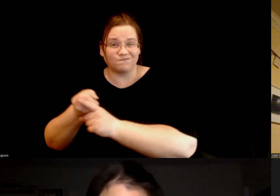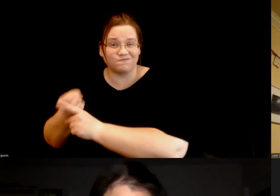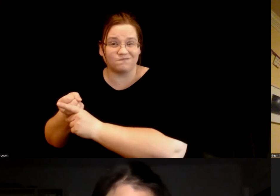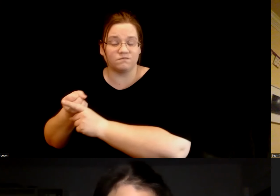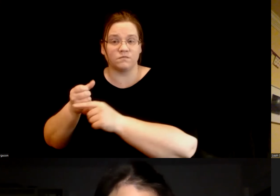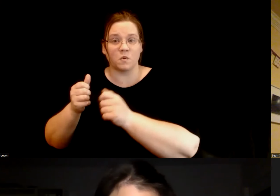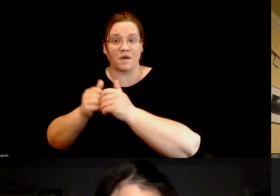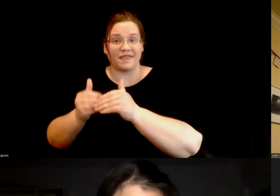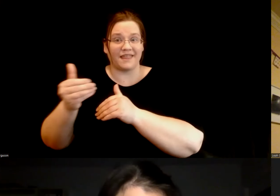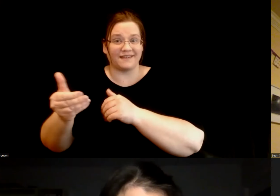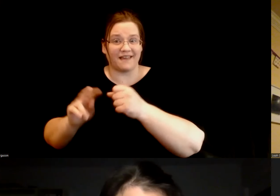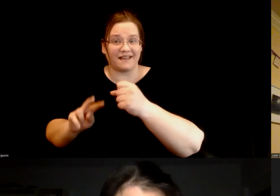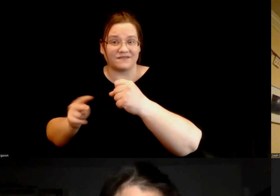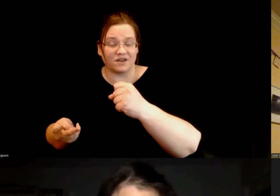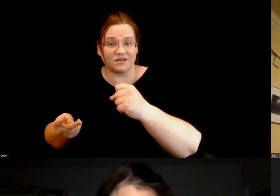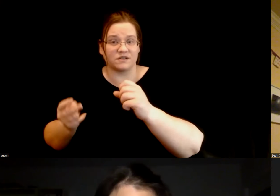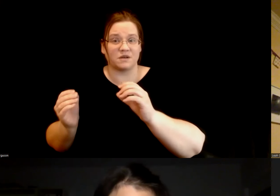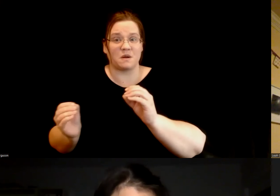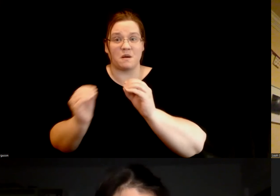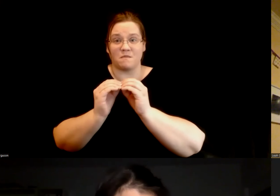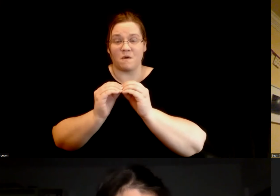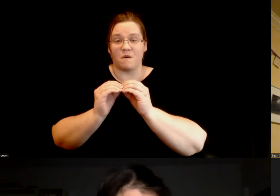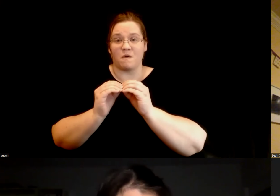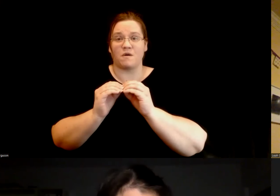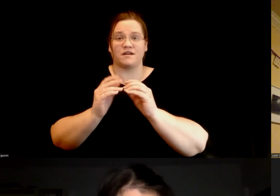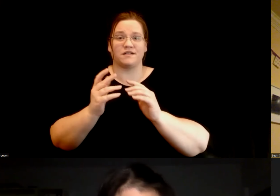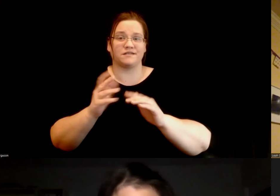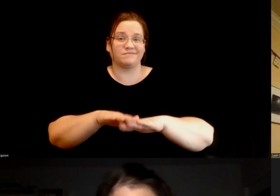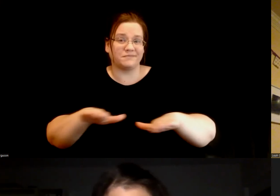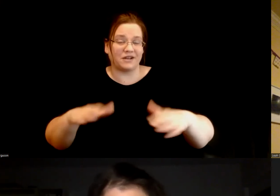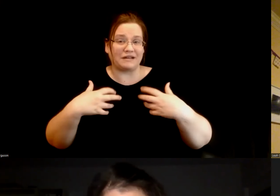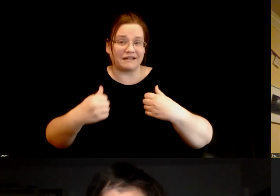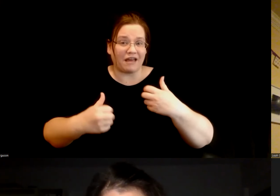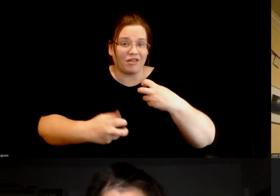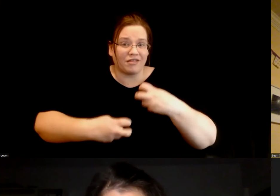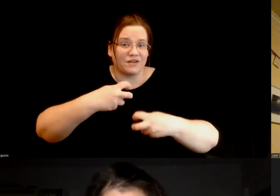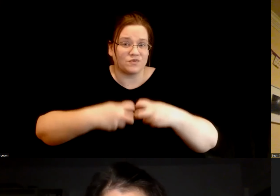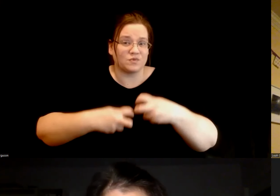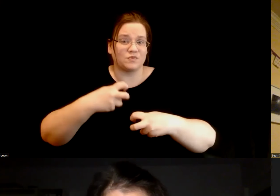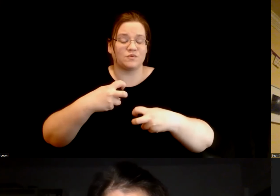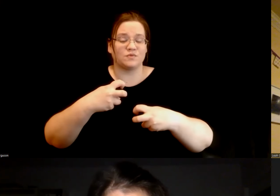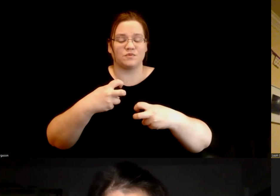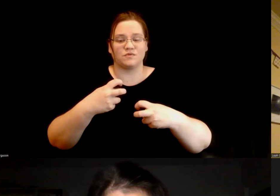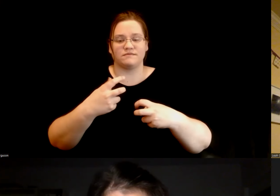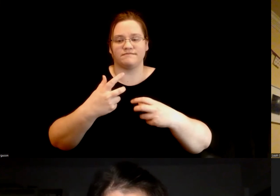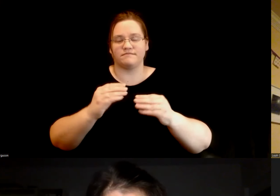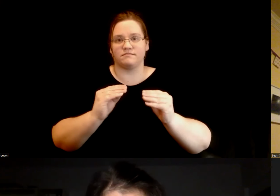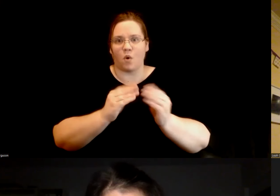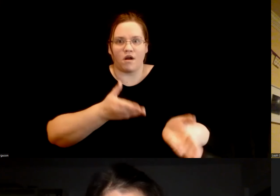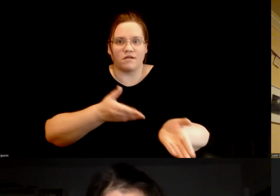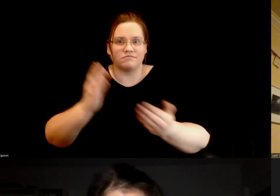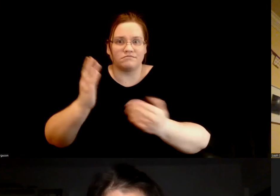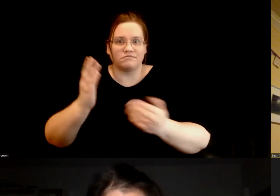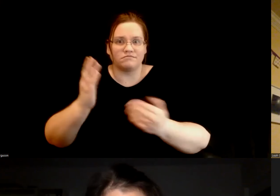Could there be more pediatric health consequences, more pediatric health hospital admissions? We just